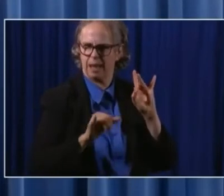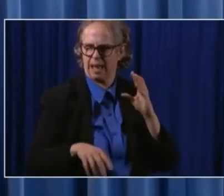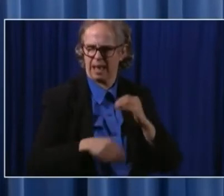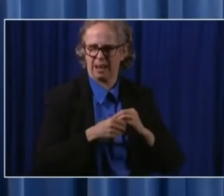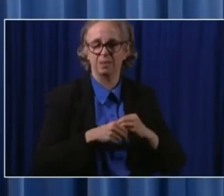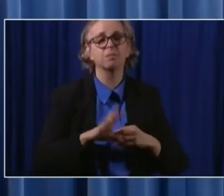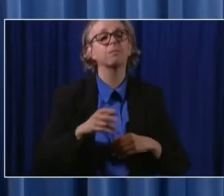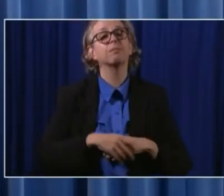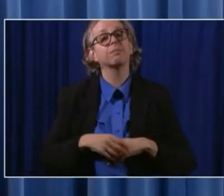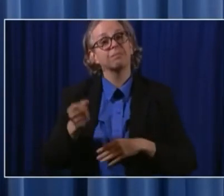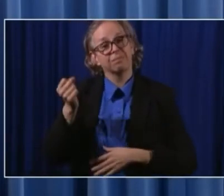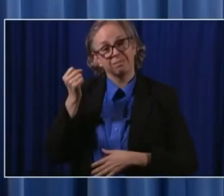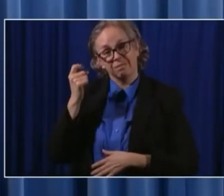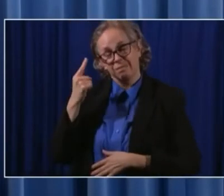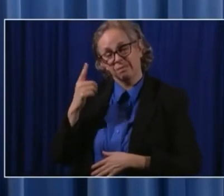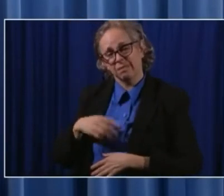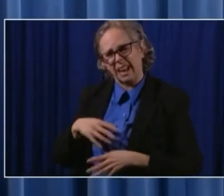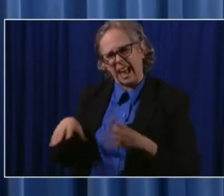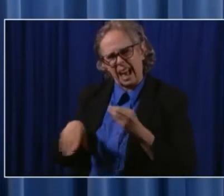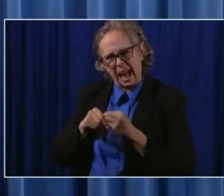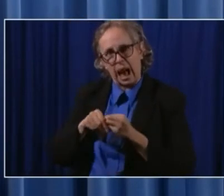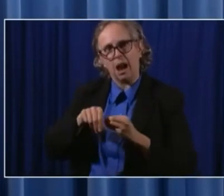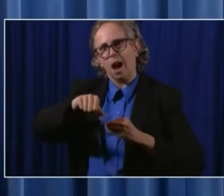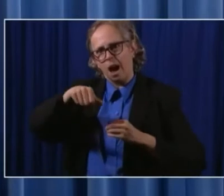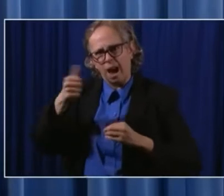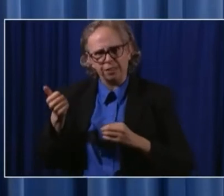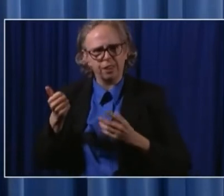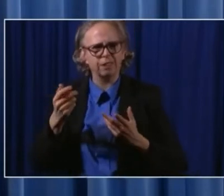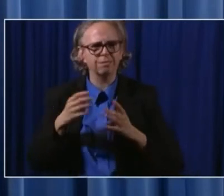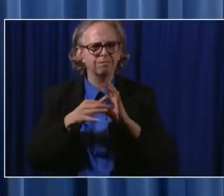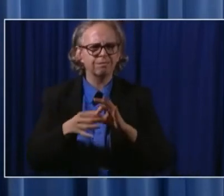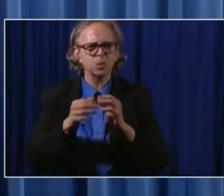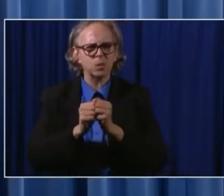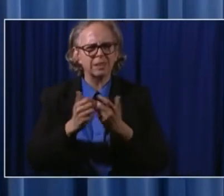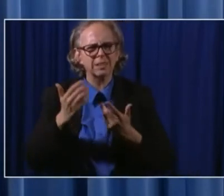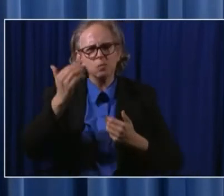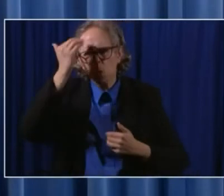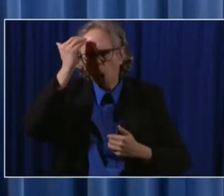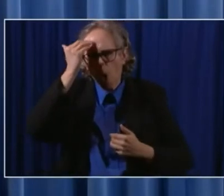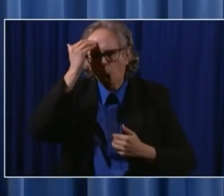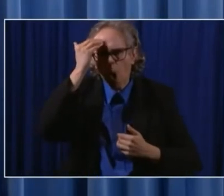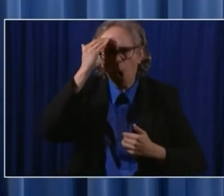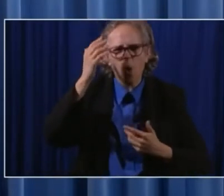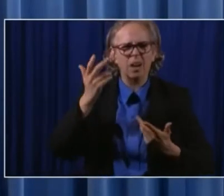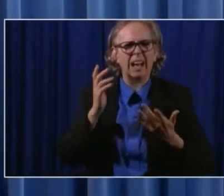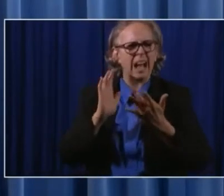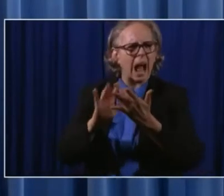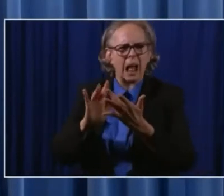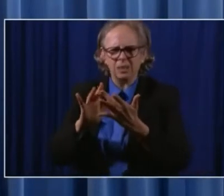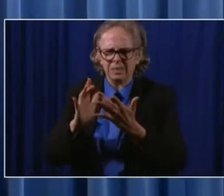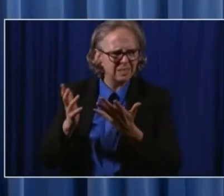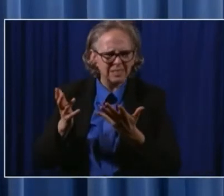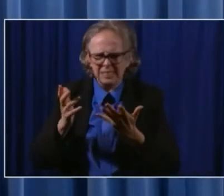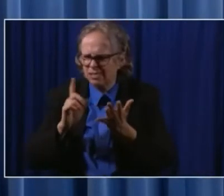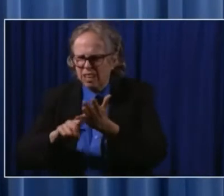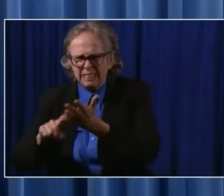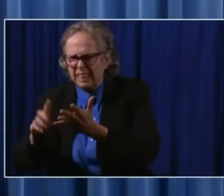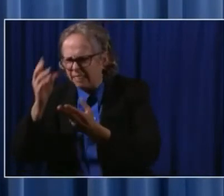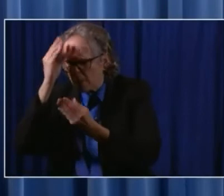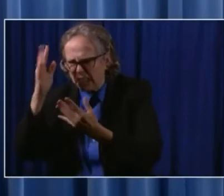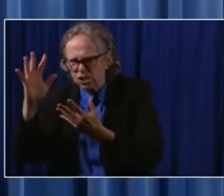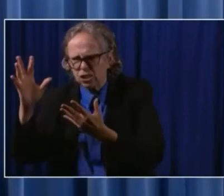known contacts spreading the virus when such local data is made available. In addition,